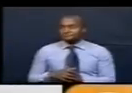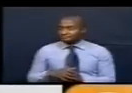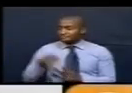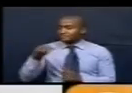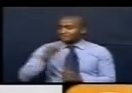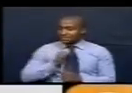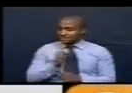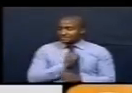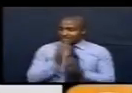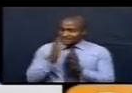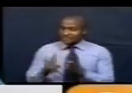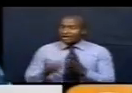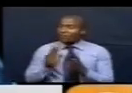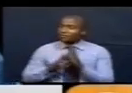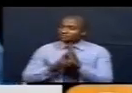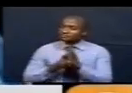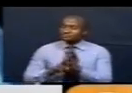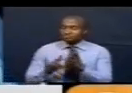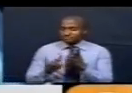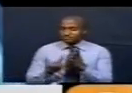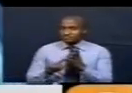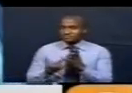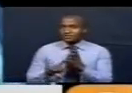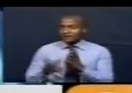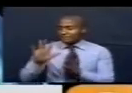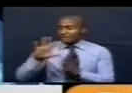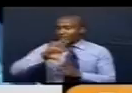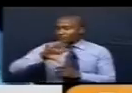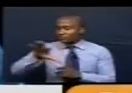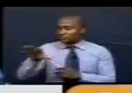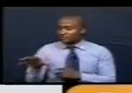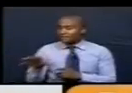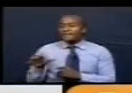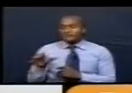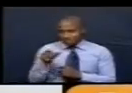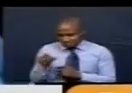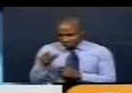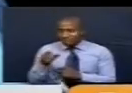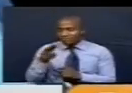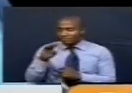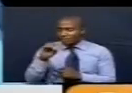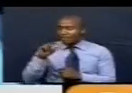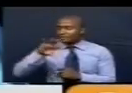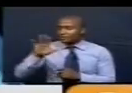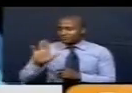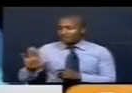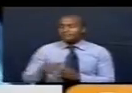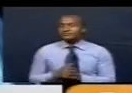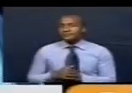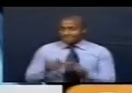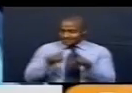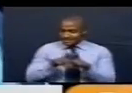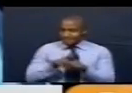woman representatives, as well as five constituencies that make up Bomet County, and so is other seats of the county